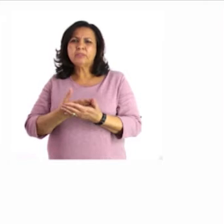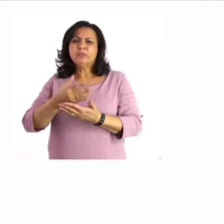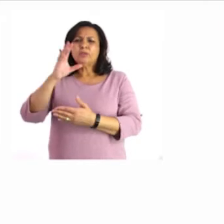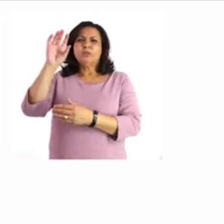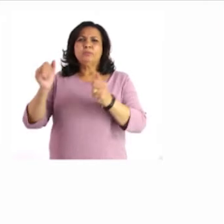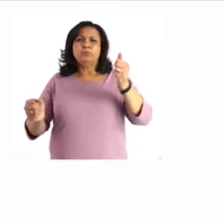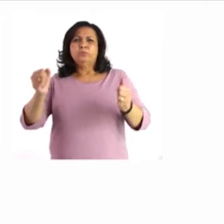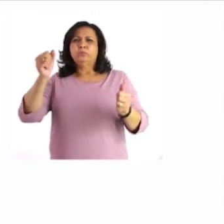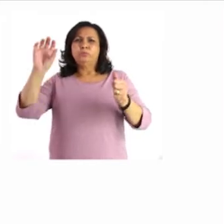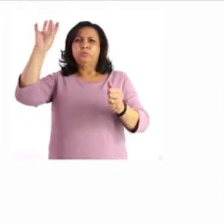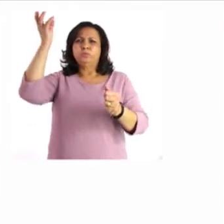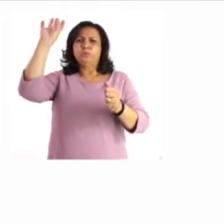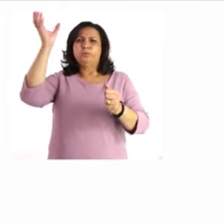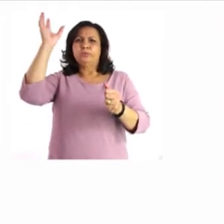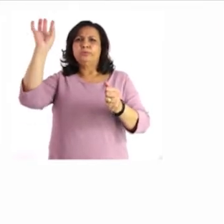tent,